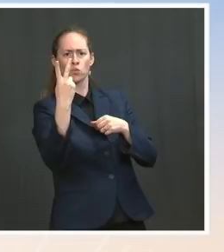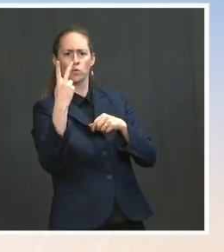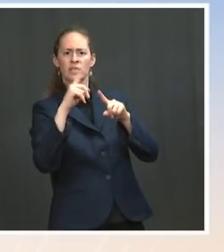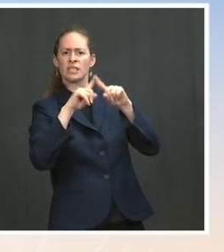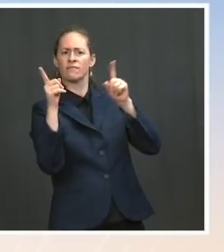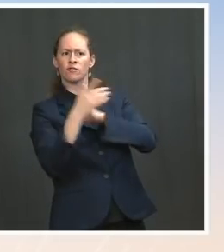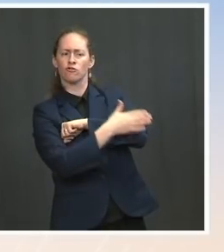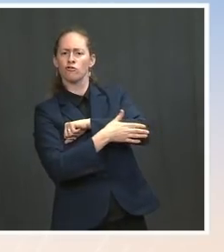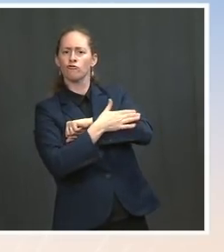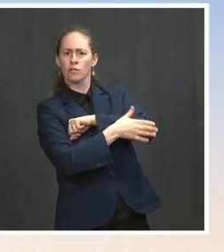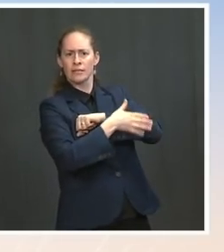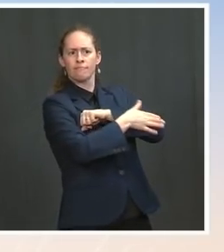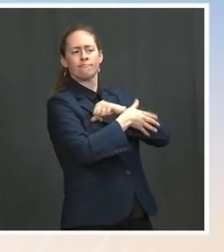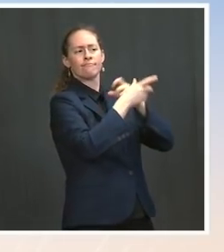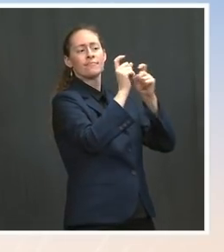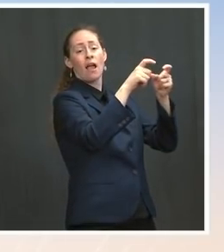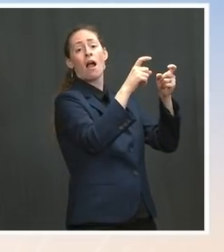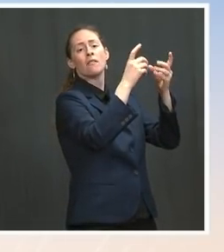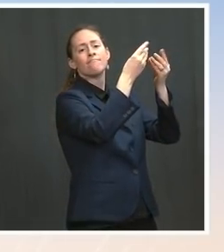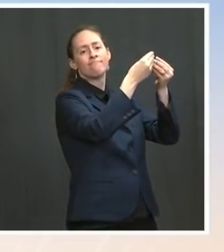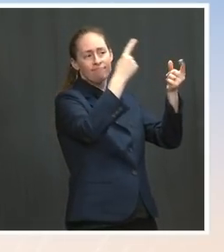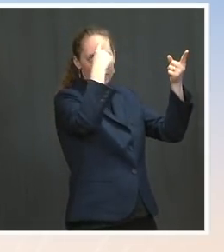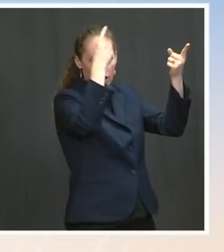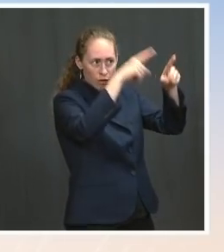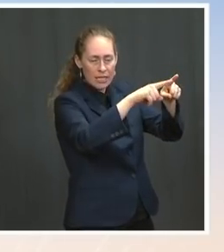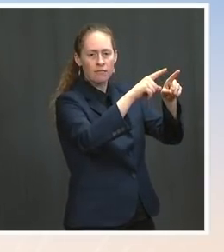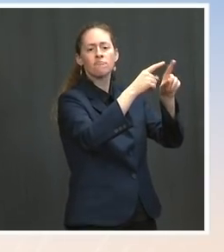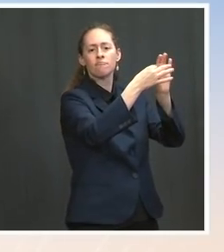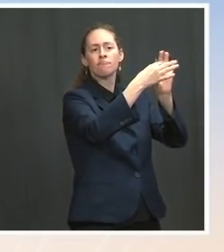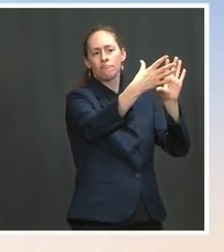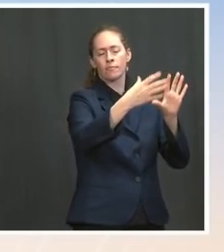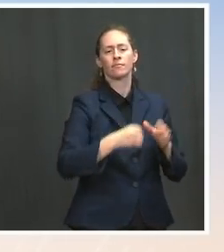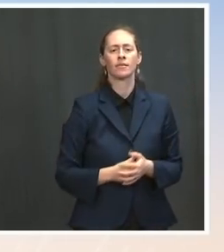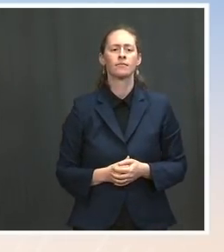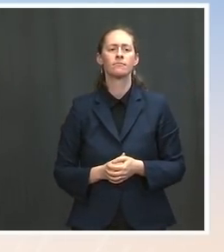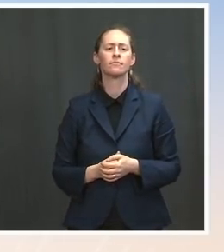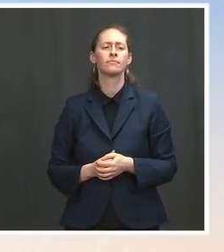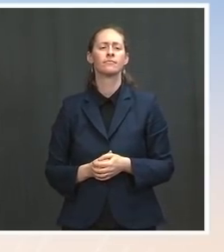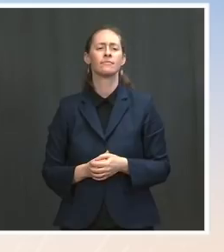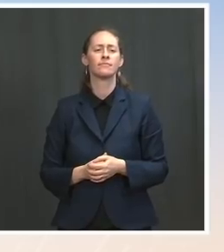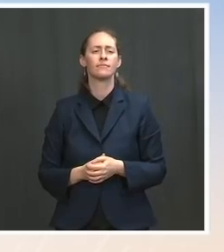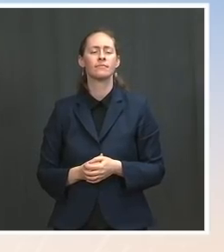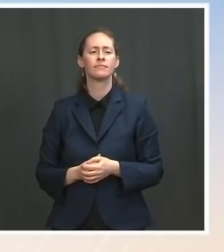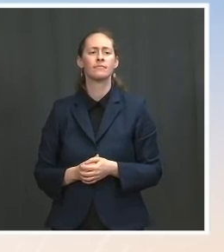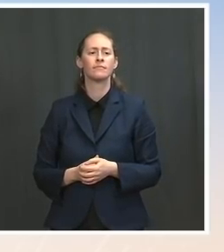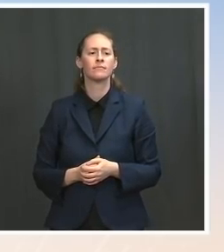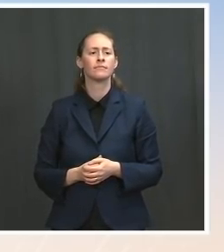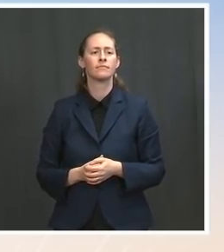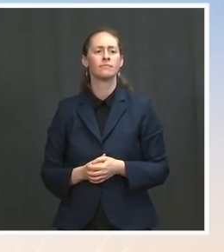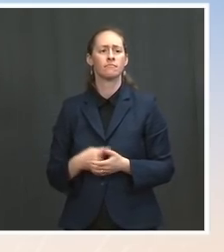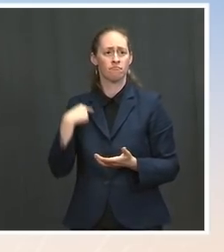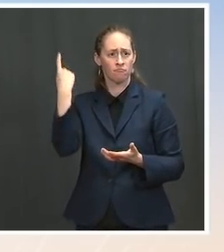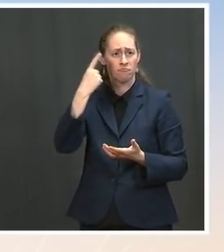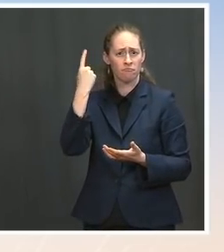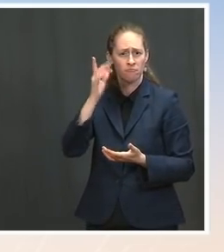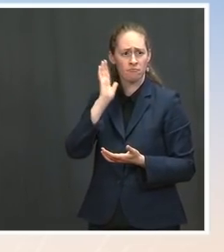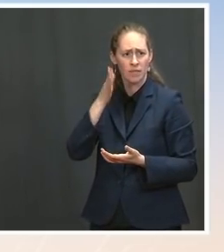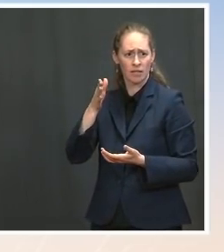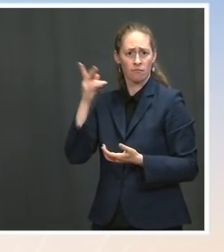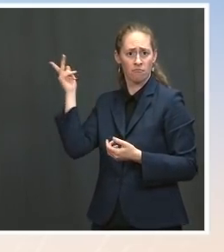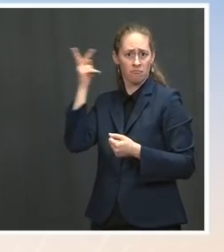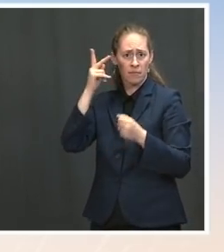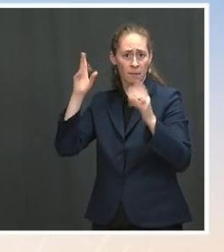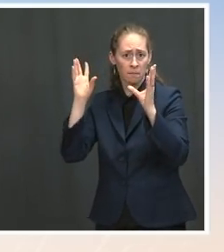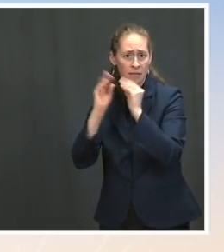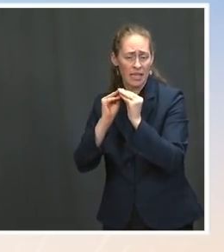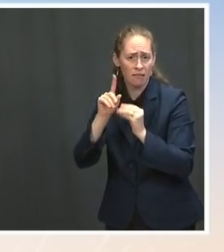then just a quick follow-up. Do you know if Bennett and Biden have met before? If they've heard kind of interaction in person? It's a